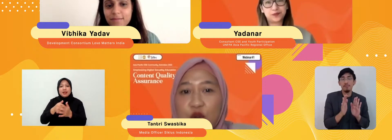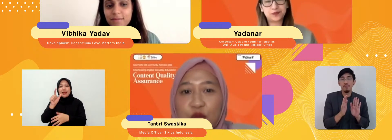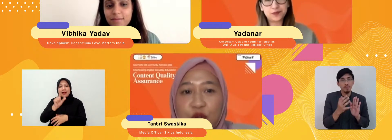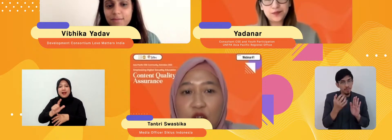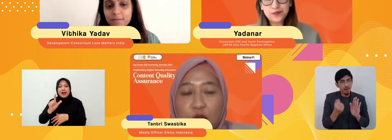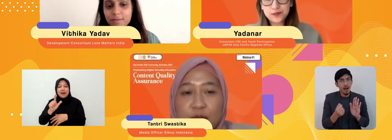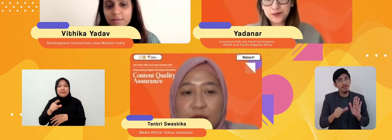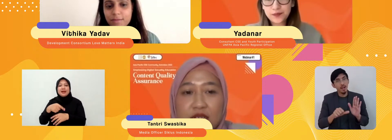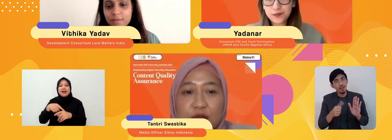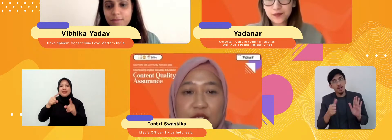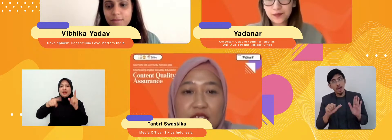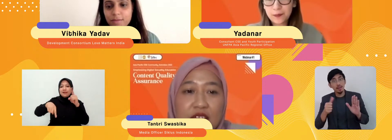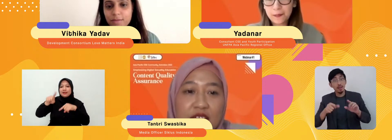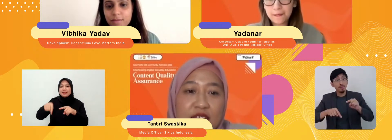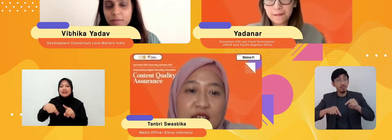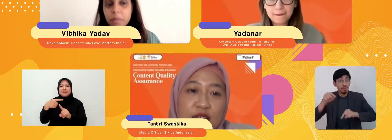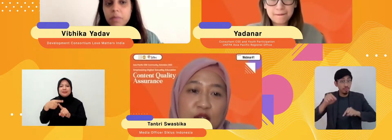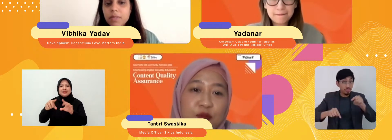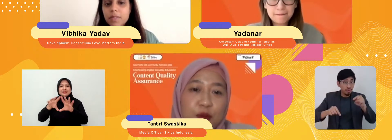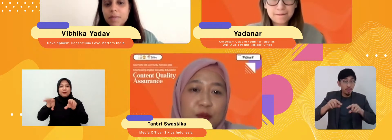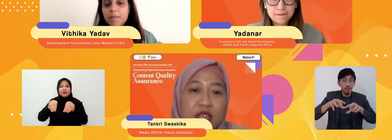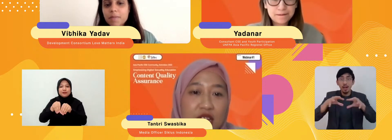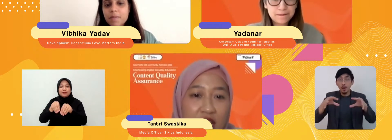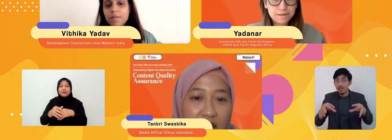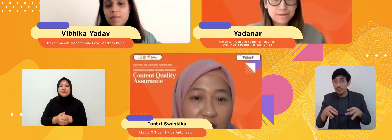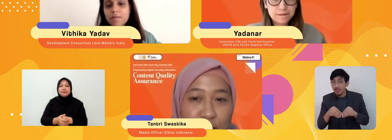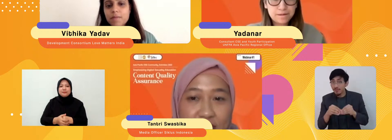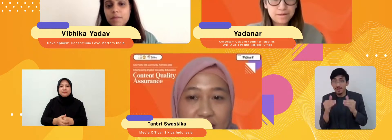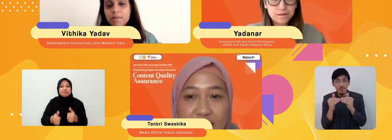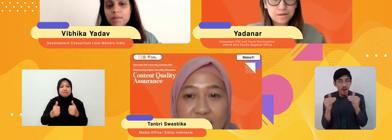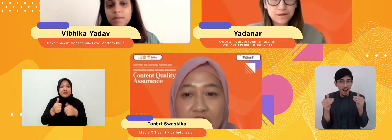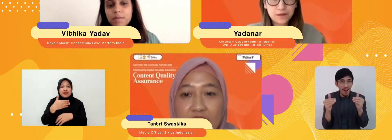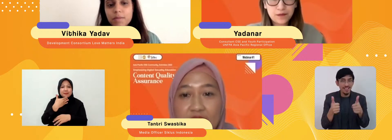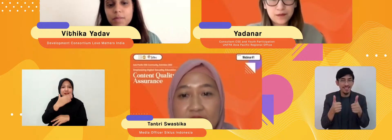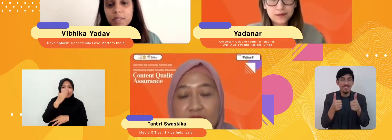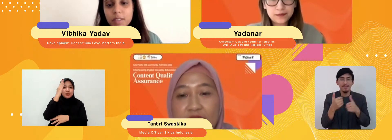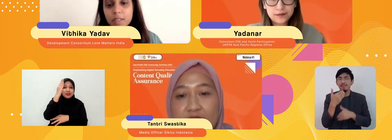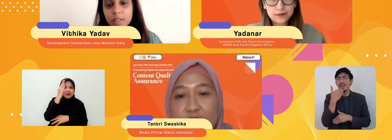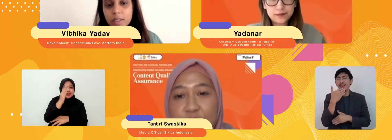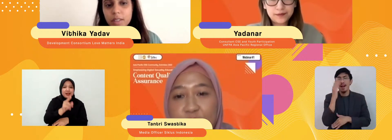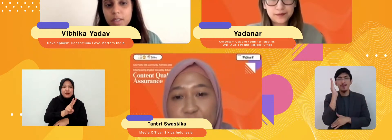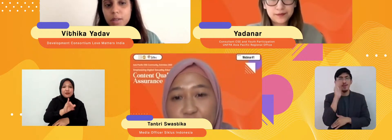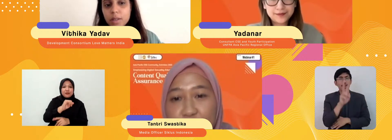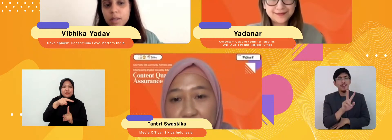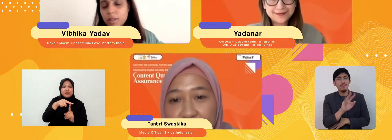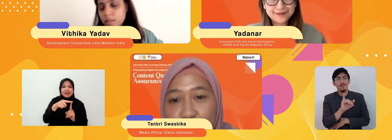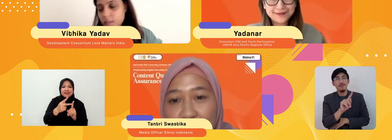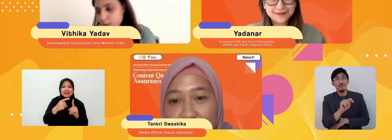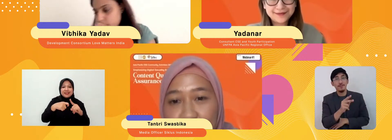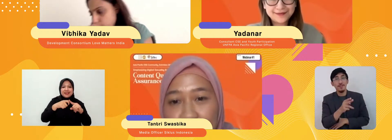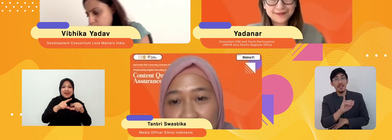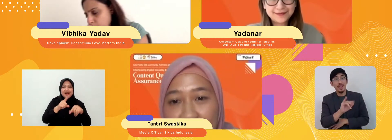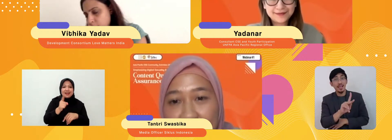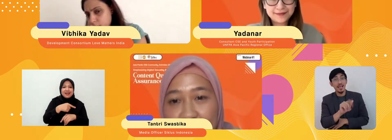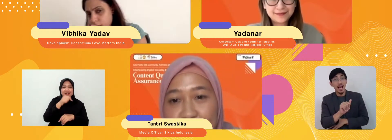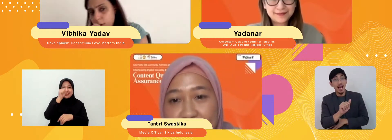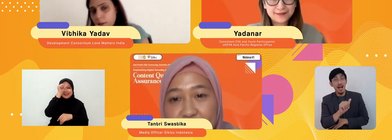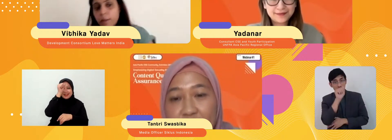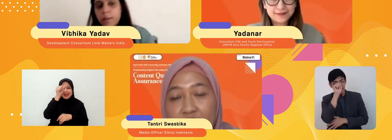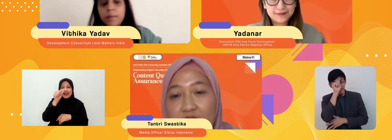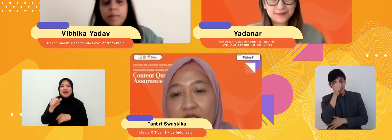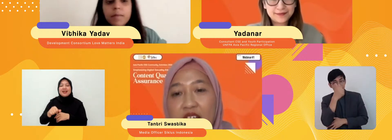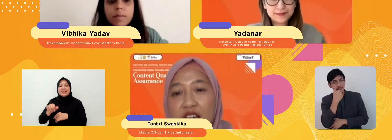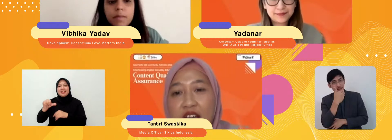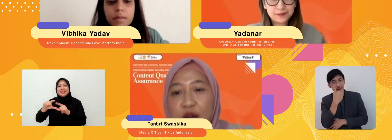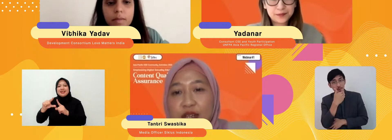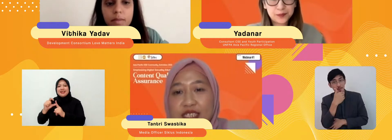Thank you for our speakers, Vitika Yadana from the I Love Matters India and Yadana from the UNFPA Asia